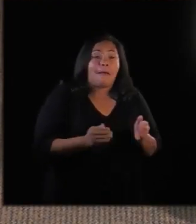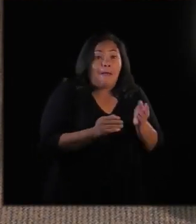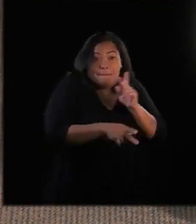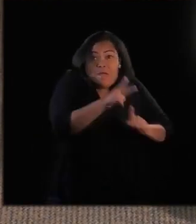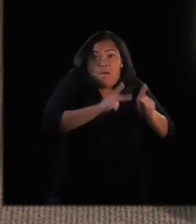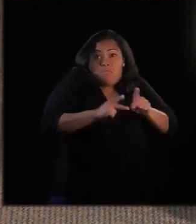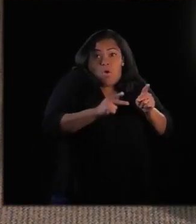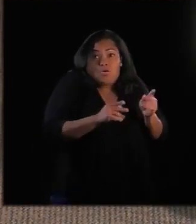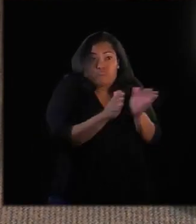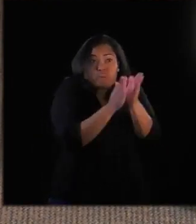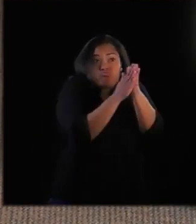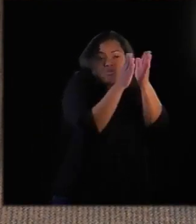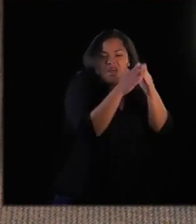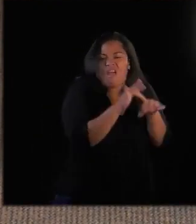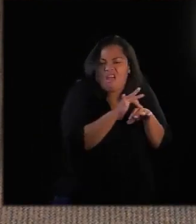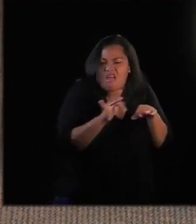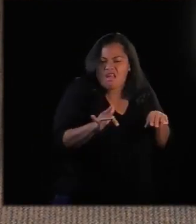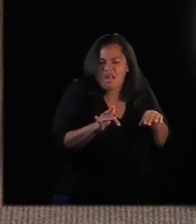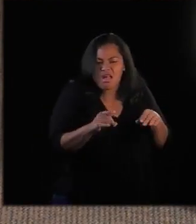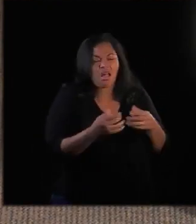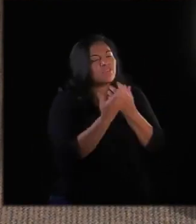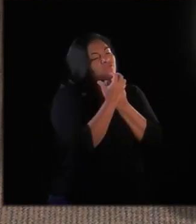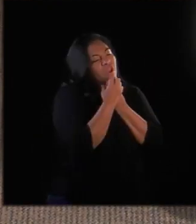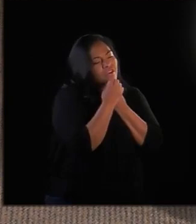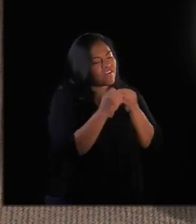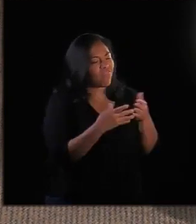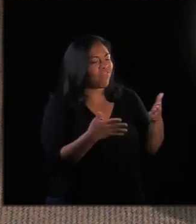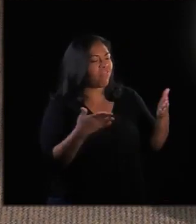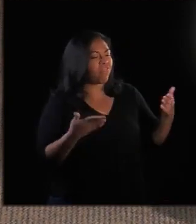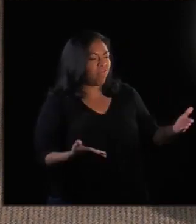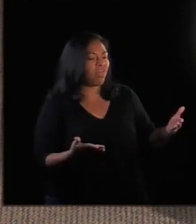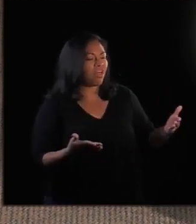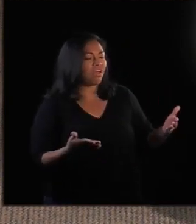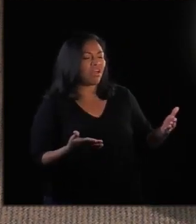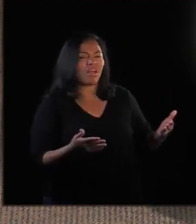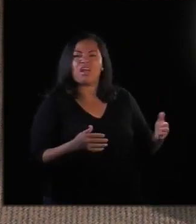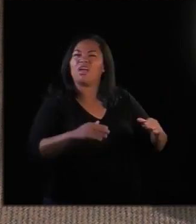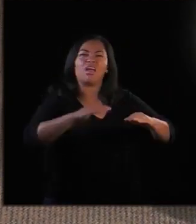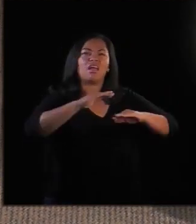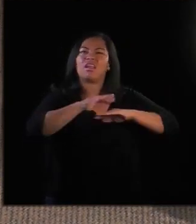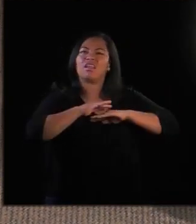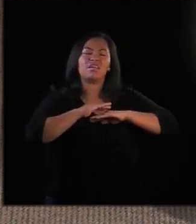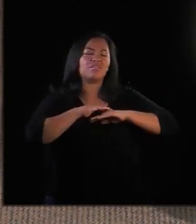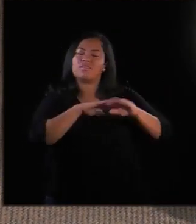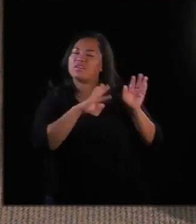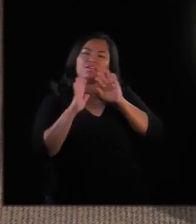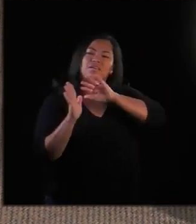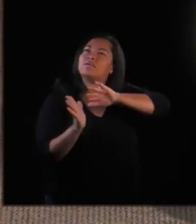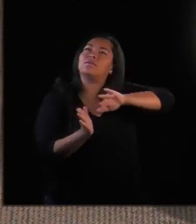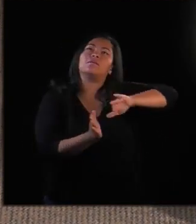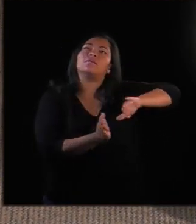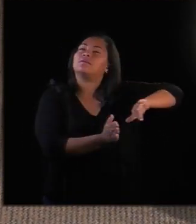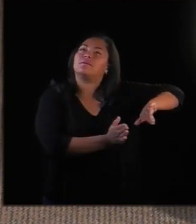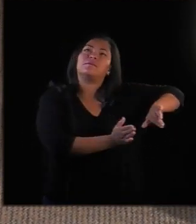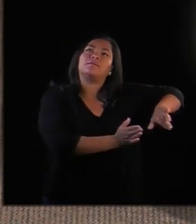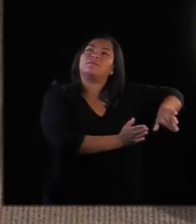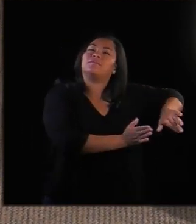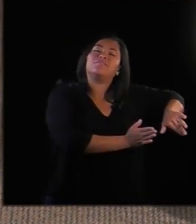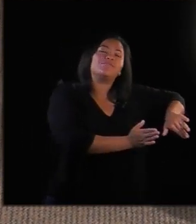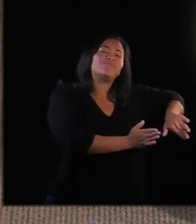A man's empty praise and treasures that fade are never